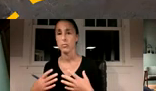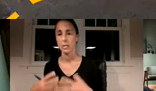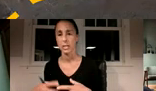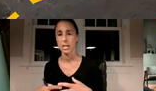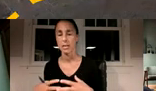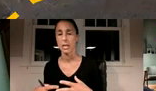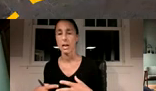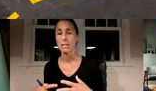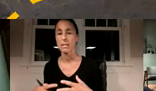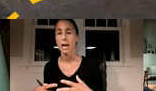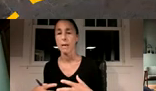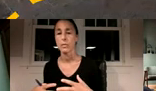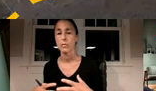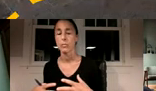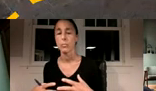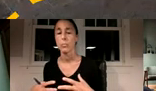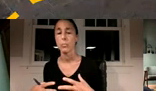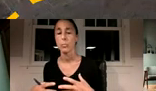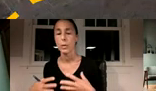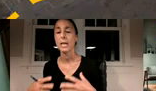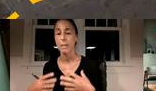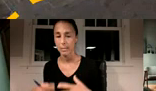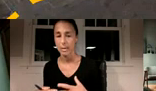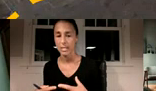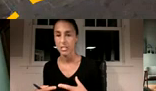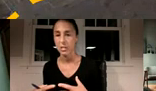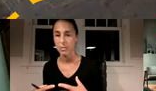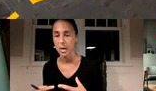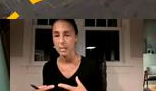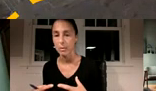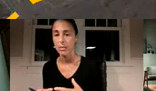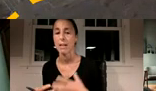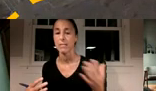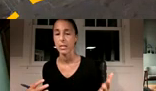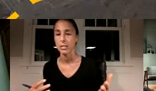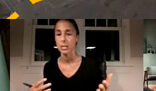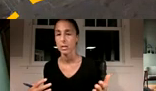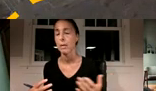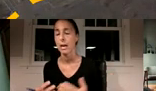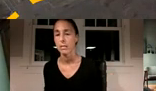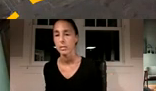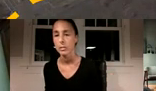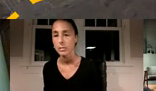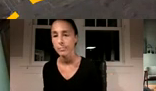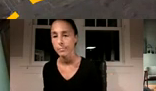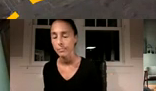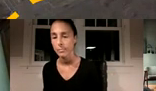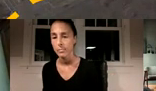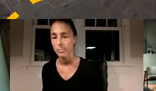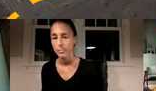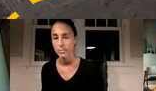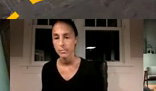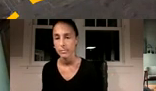do really drill down on a concept, we can make the best decision possible without having to go back through.